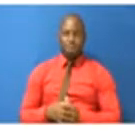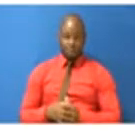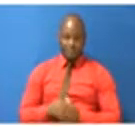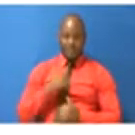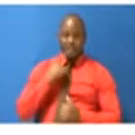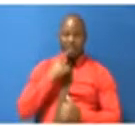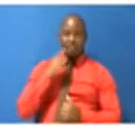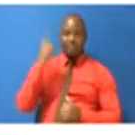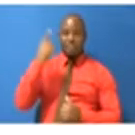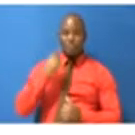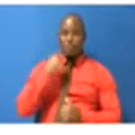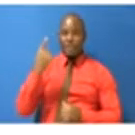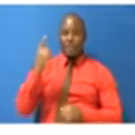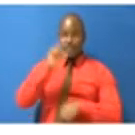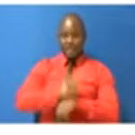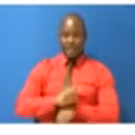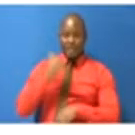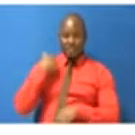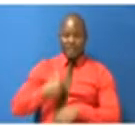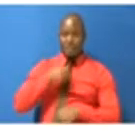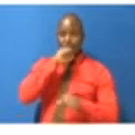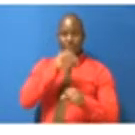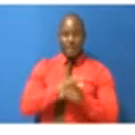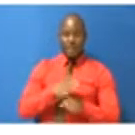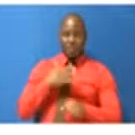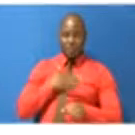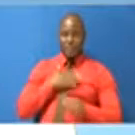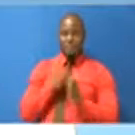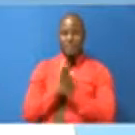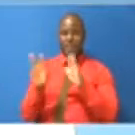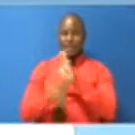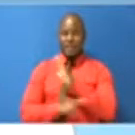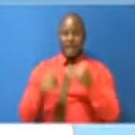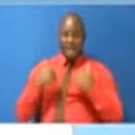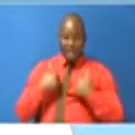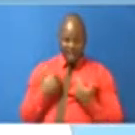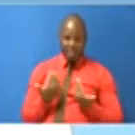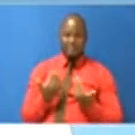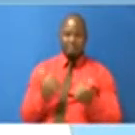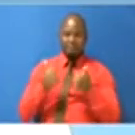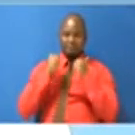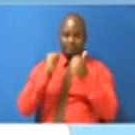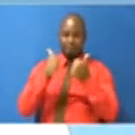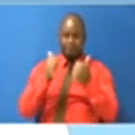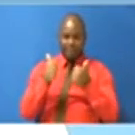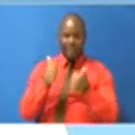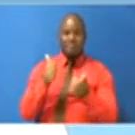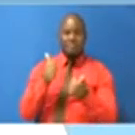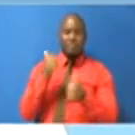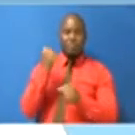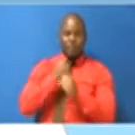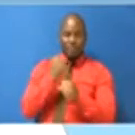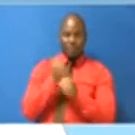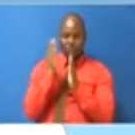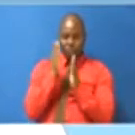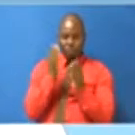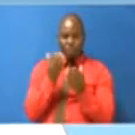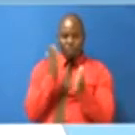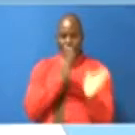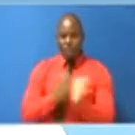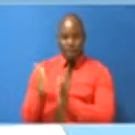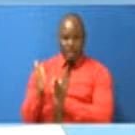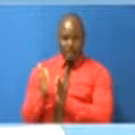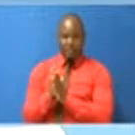in the first 100 days i pledge with my deputy to have a very fit for purpose organization